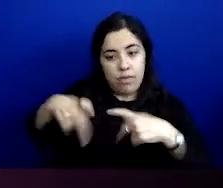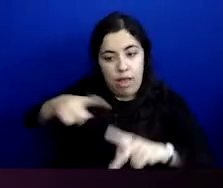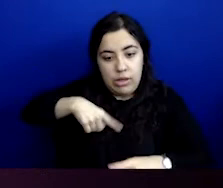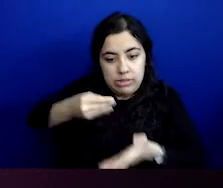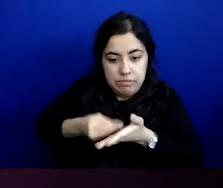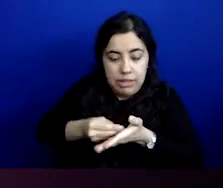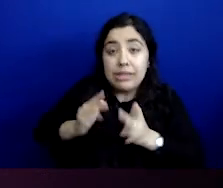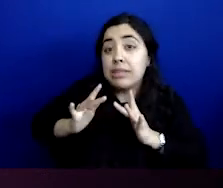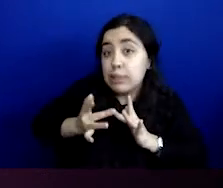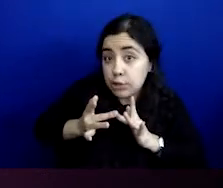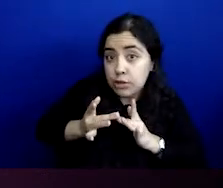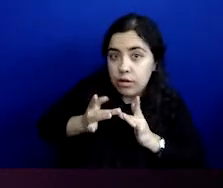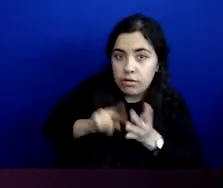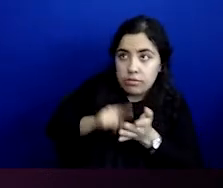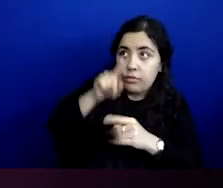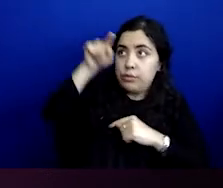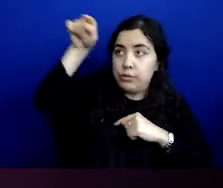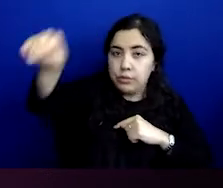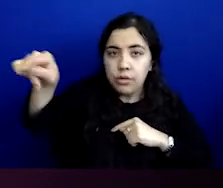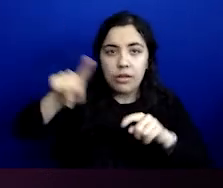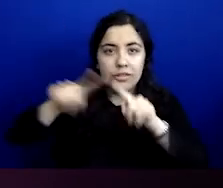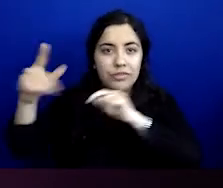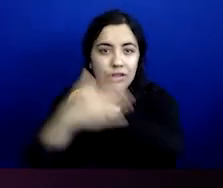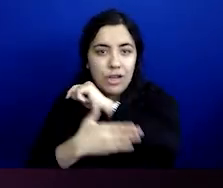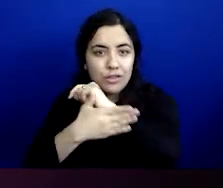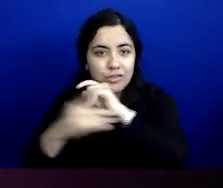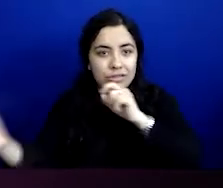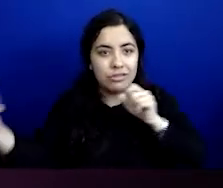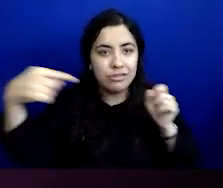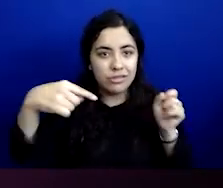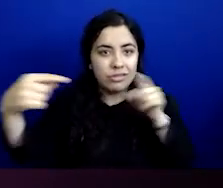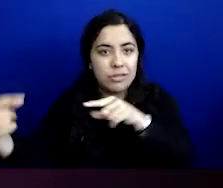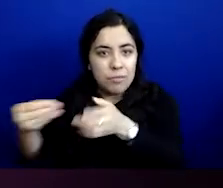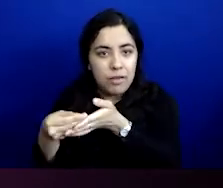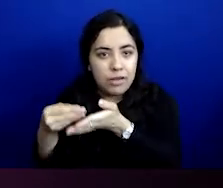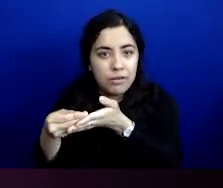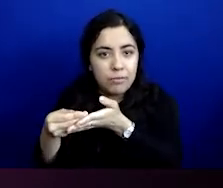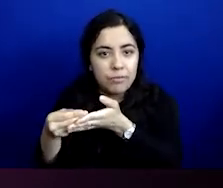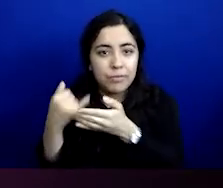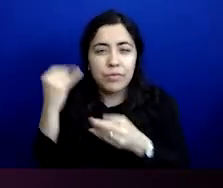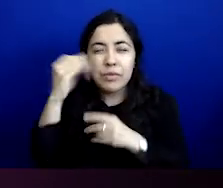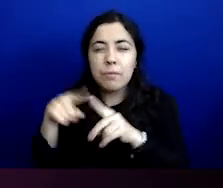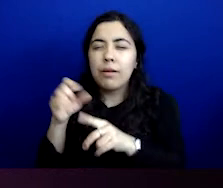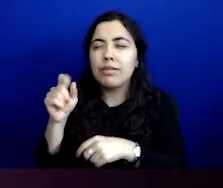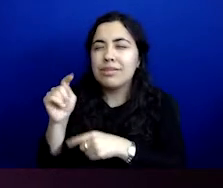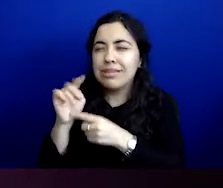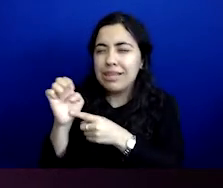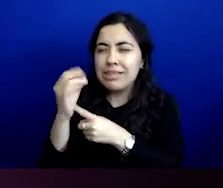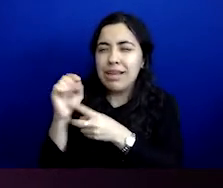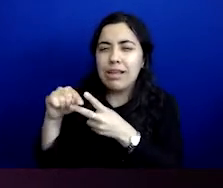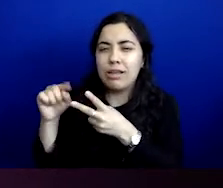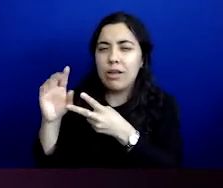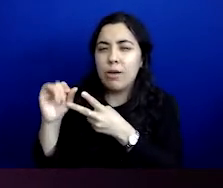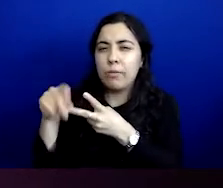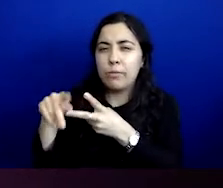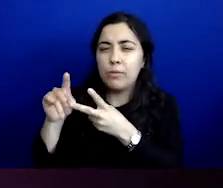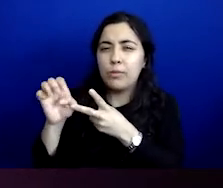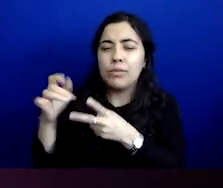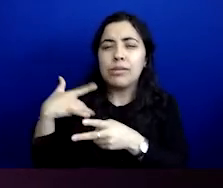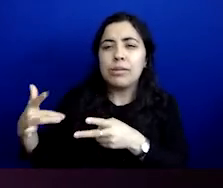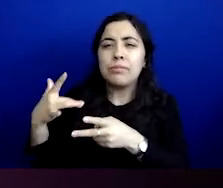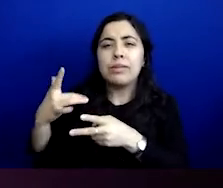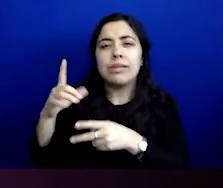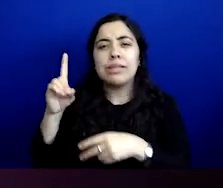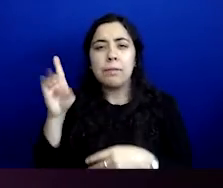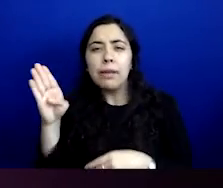send digital value between parties. When you think about state and compute, we typically have databases that are running in the